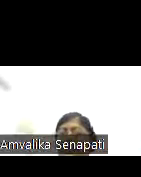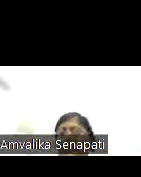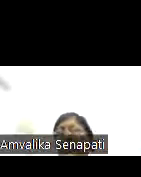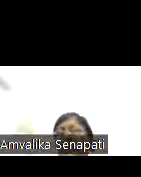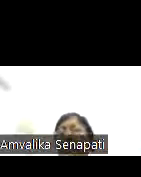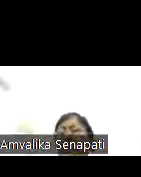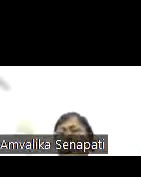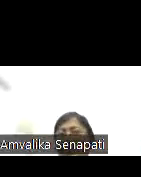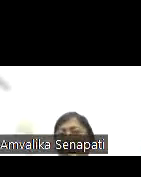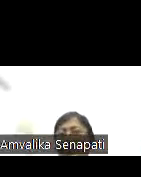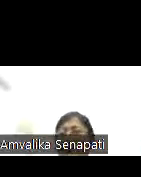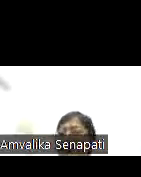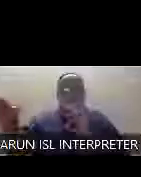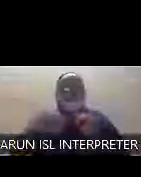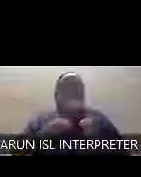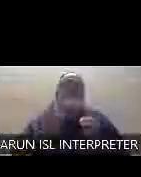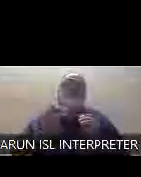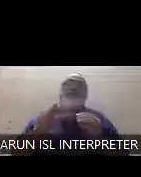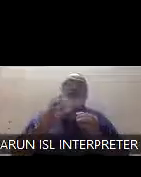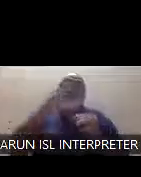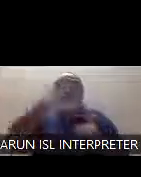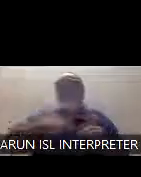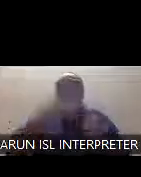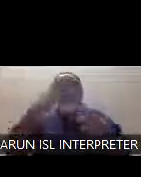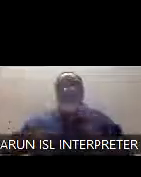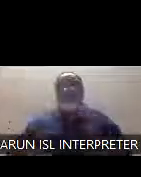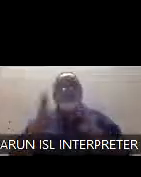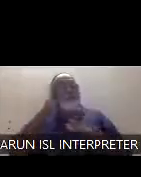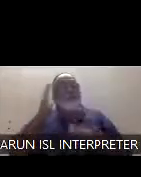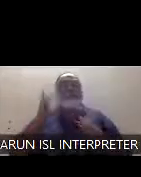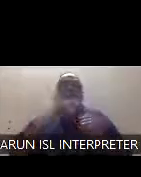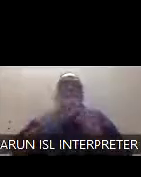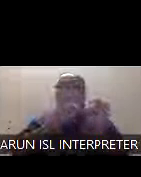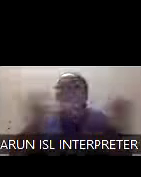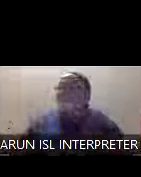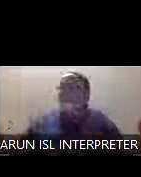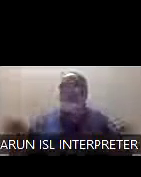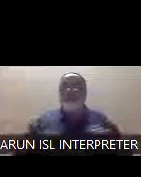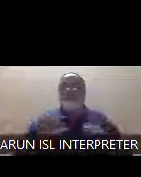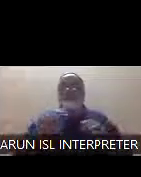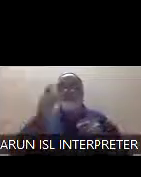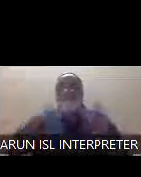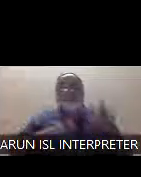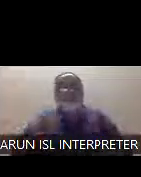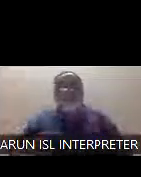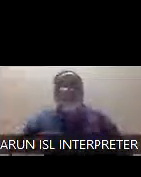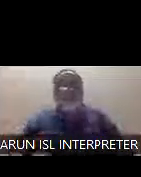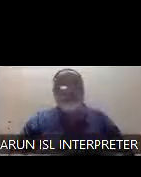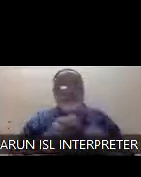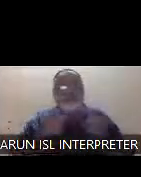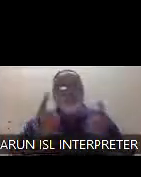because generally a human being is around that size. So we might have some human being who is, who's on